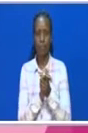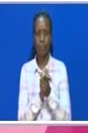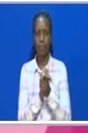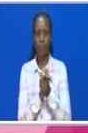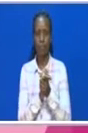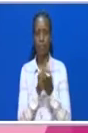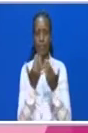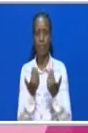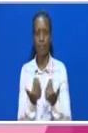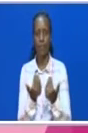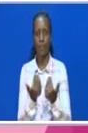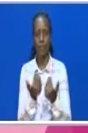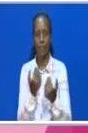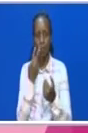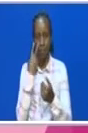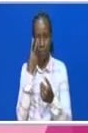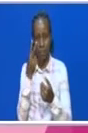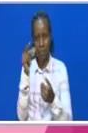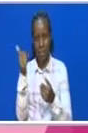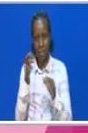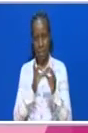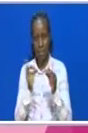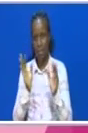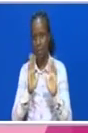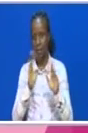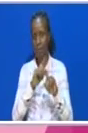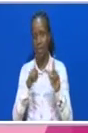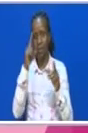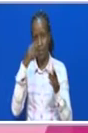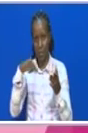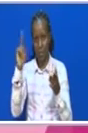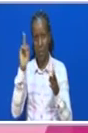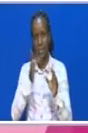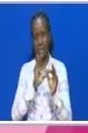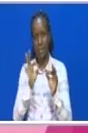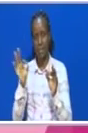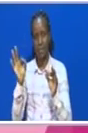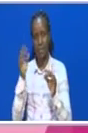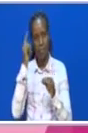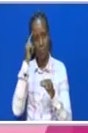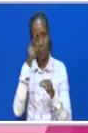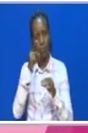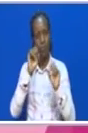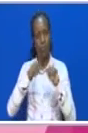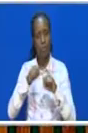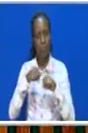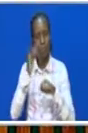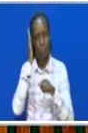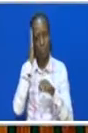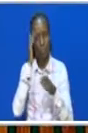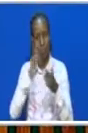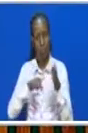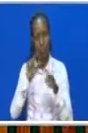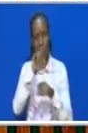So here we are not looking at any sentence but the correct sentence. So for you to be able to know what the